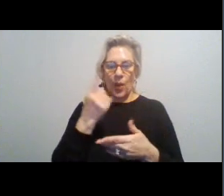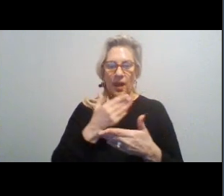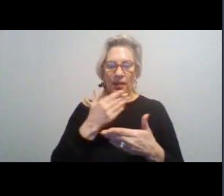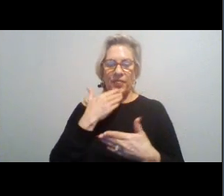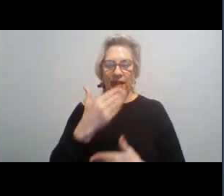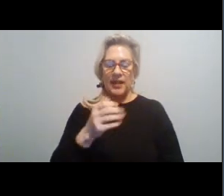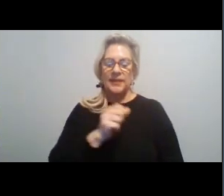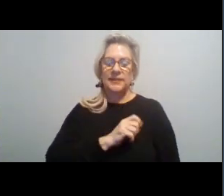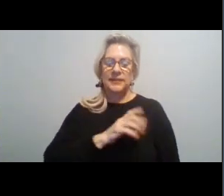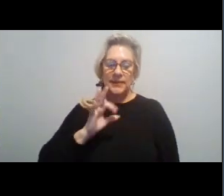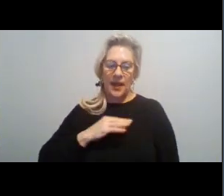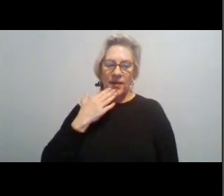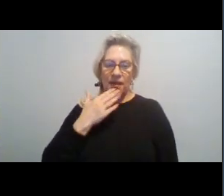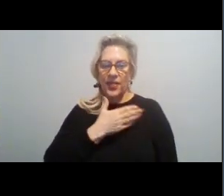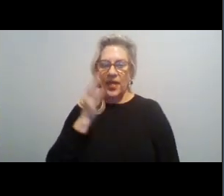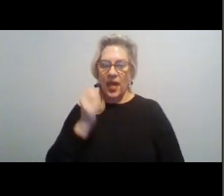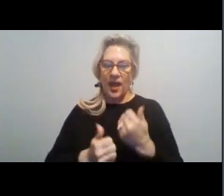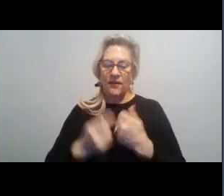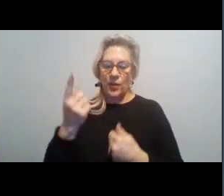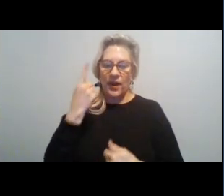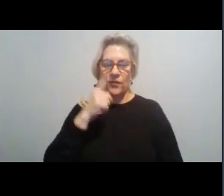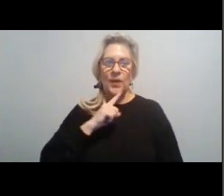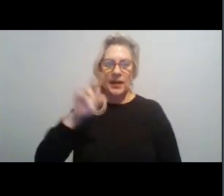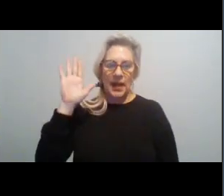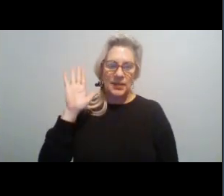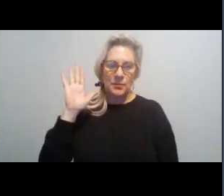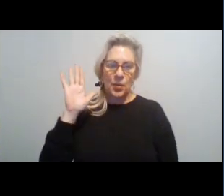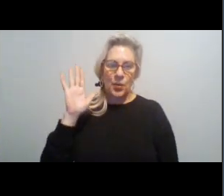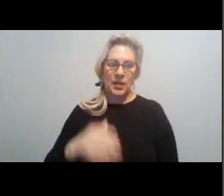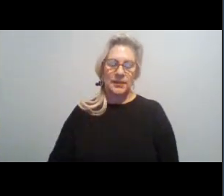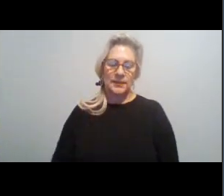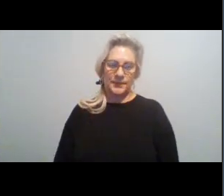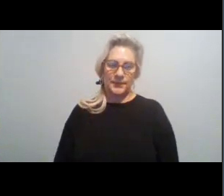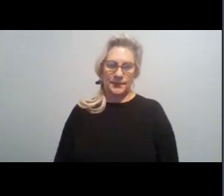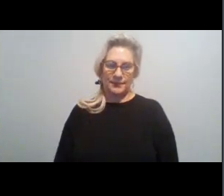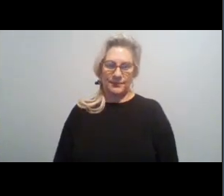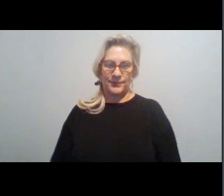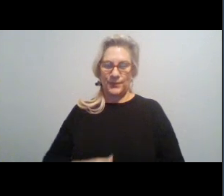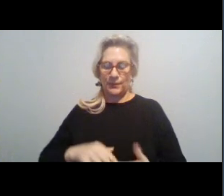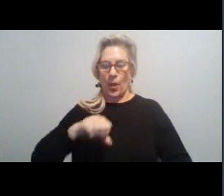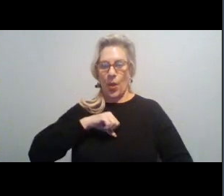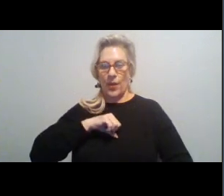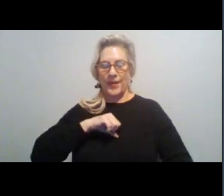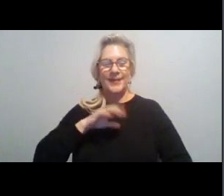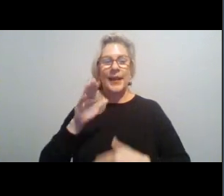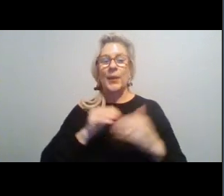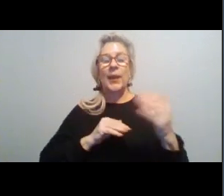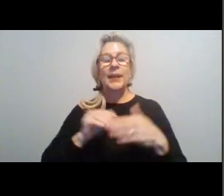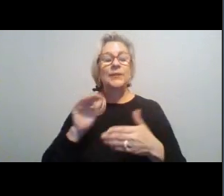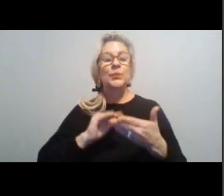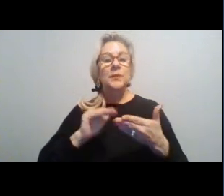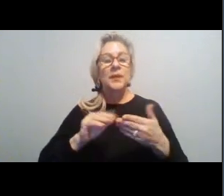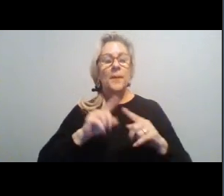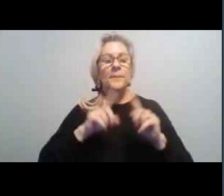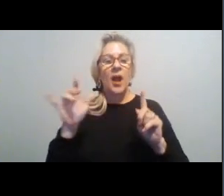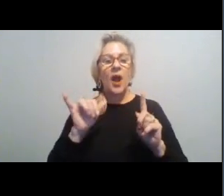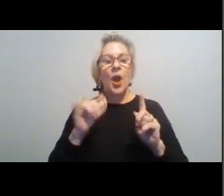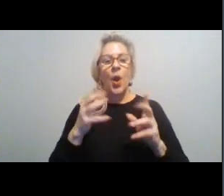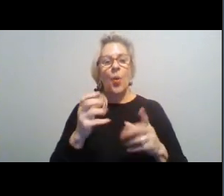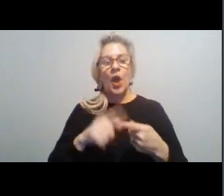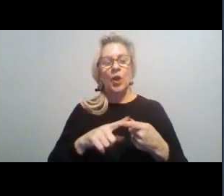and thank everyone for the testimony. Excuse me for the cough. But I also wanted just